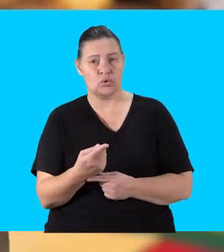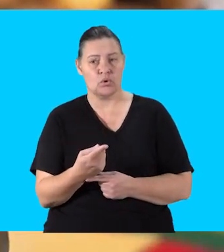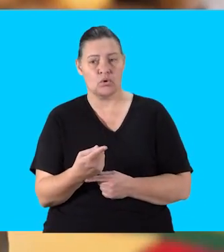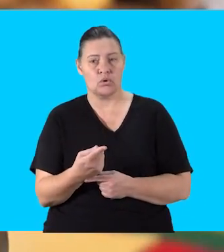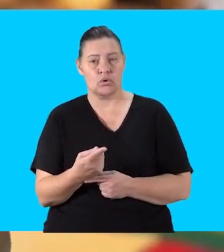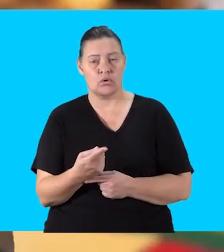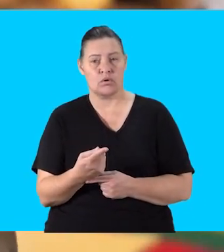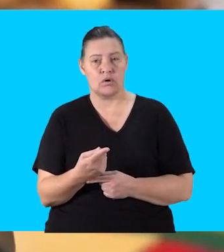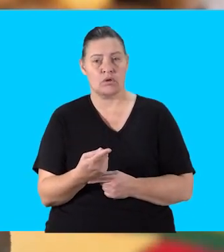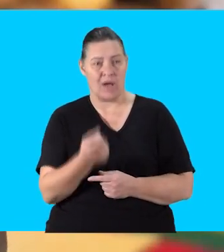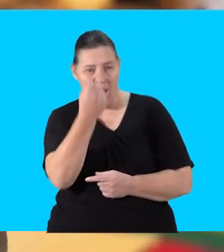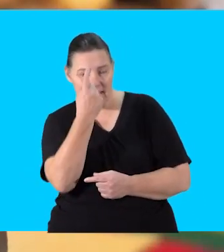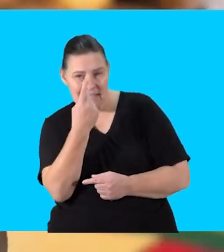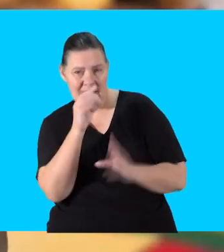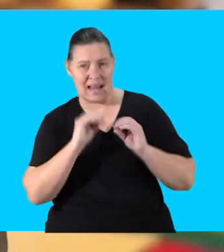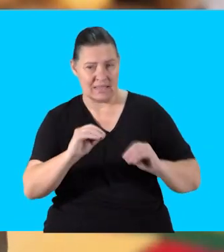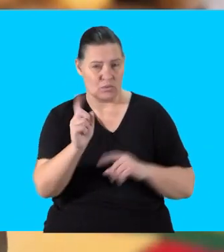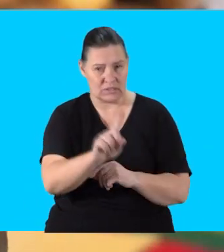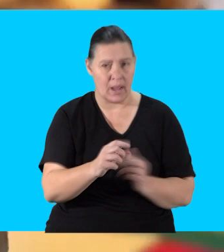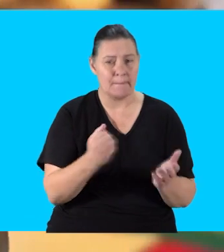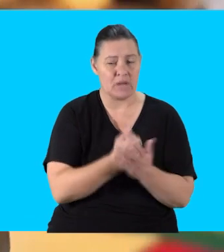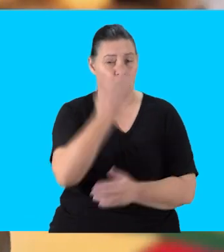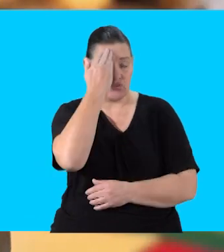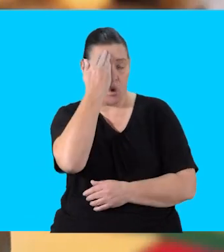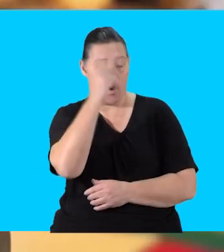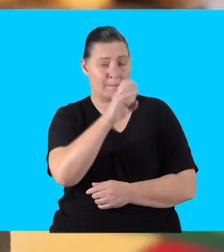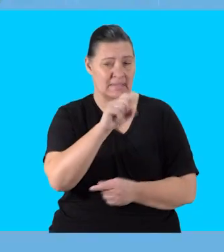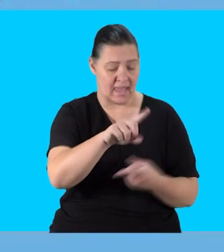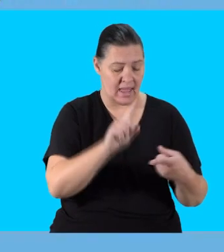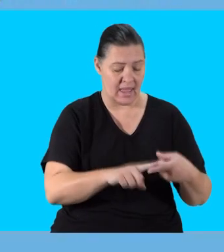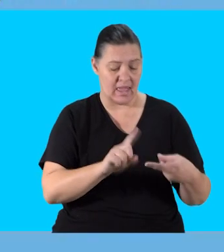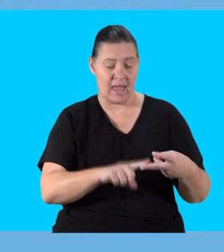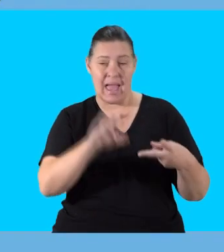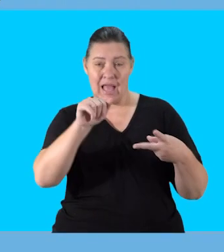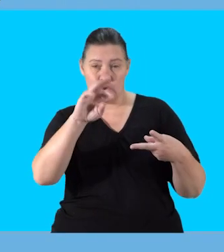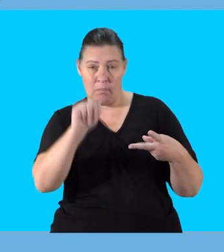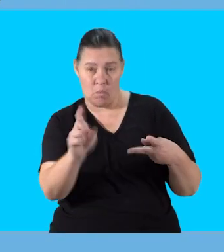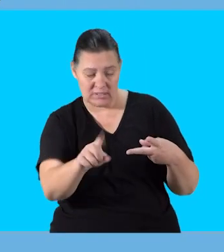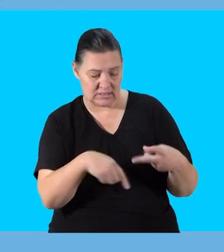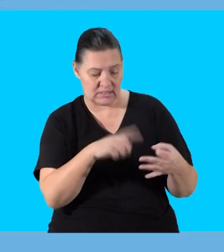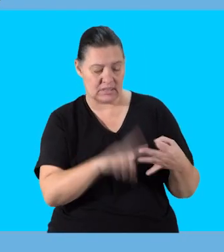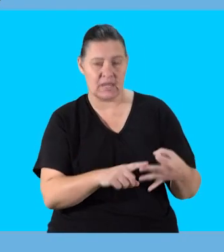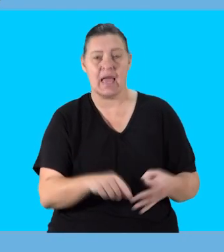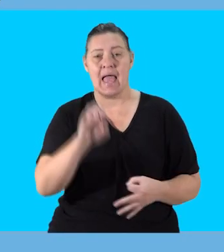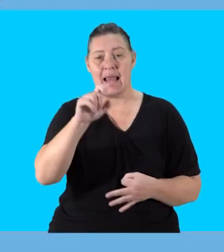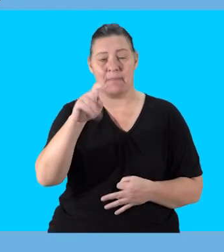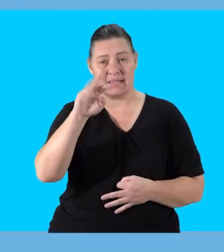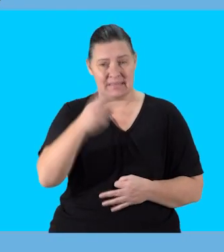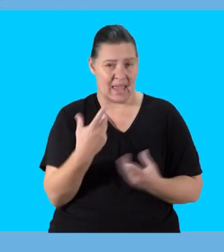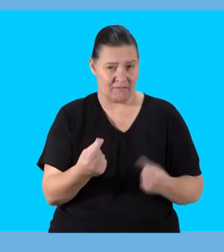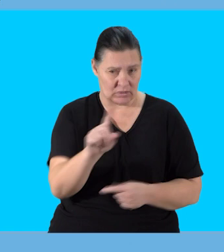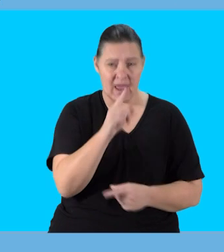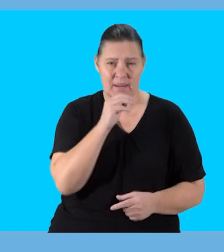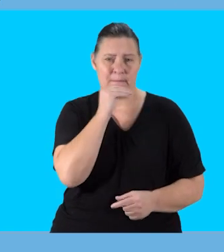getting us in gear for this lesson is to know what a matter is, what an atom is, and what an element is, and